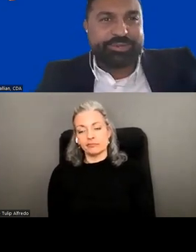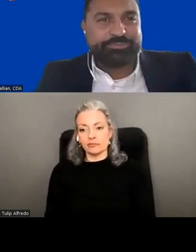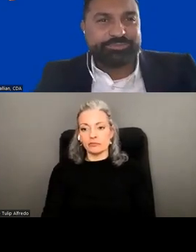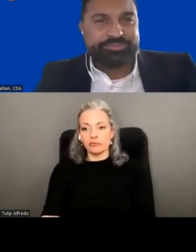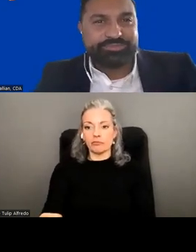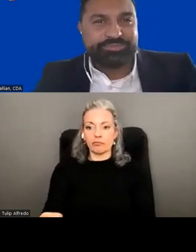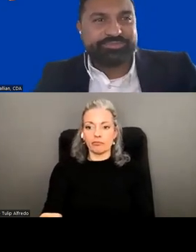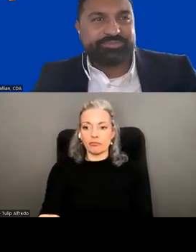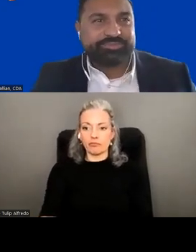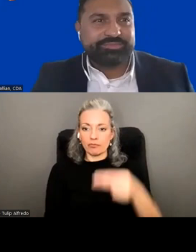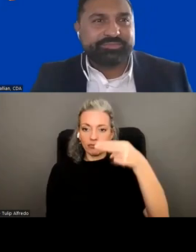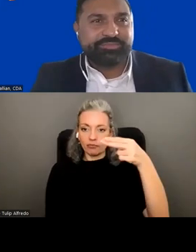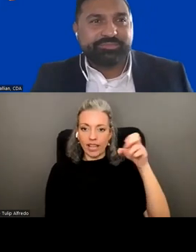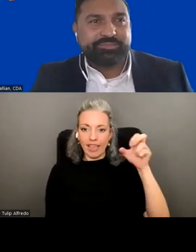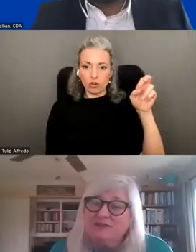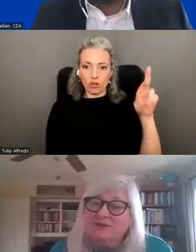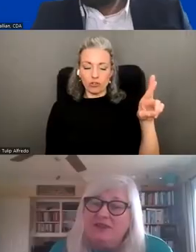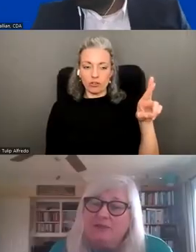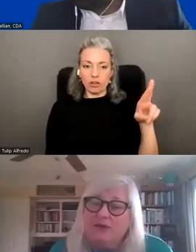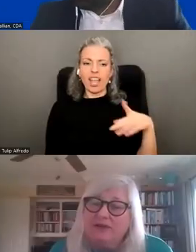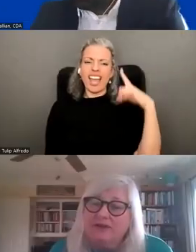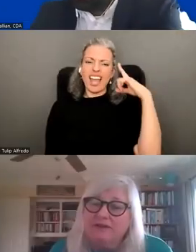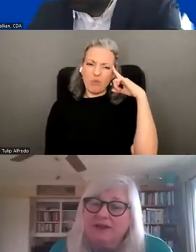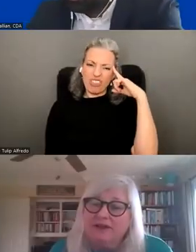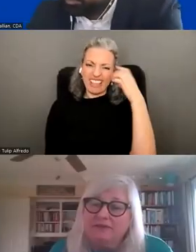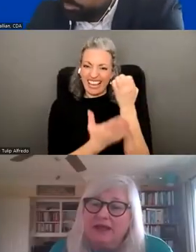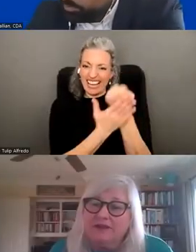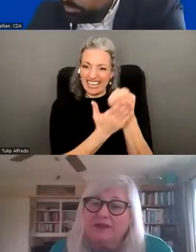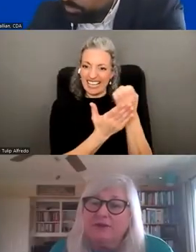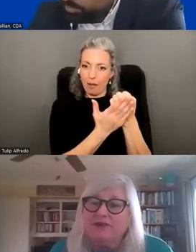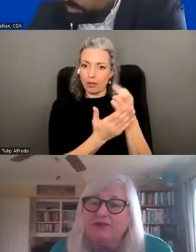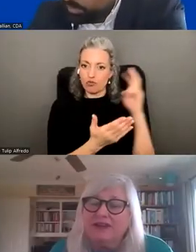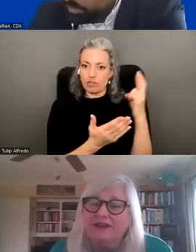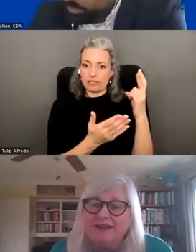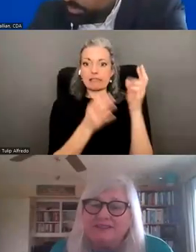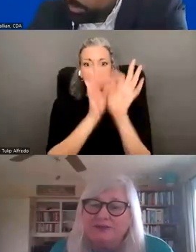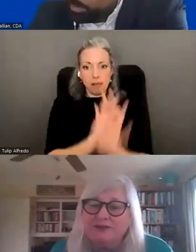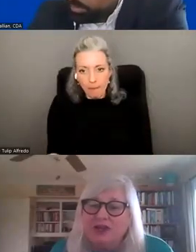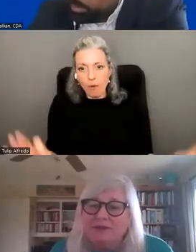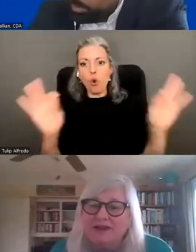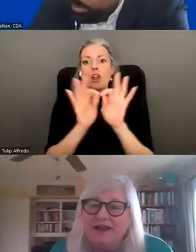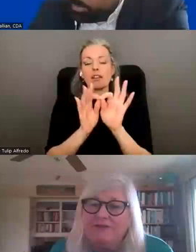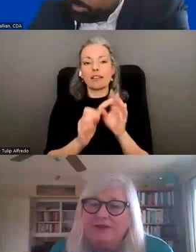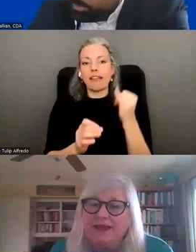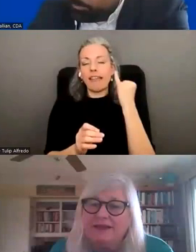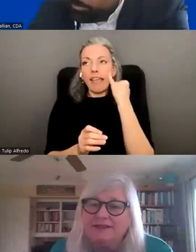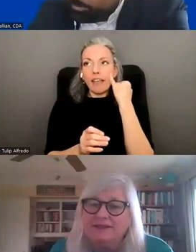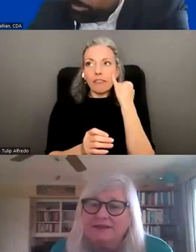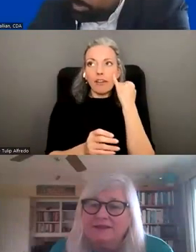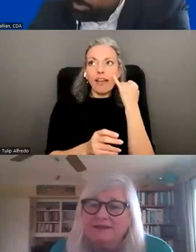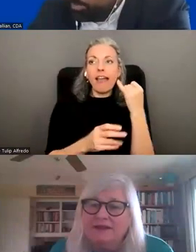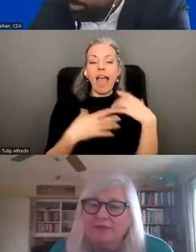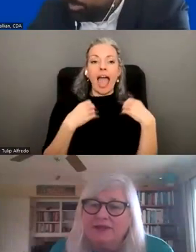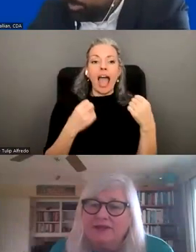Go ahead, Heather. Again, I would say economic drivers are really important. When a healthcare worker can get a fast food job at a higher rate, that's